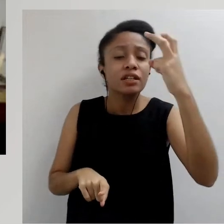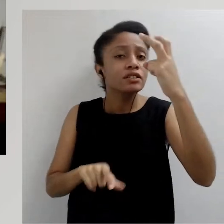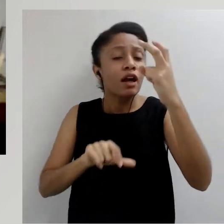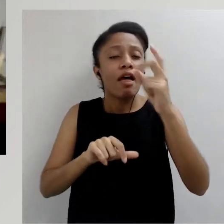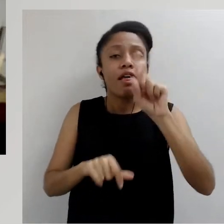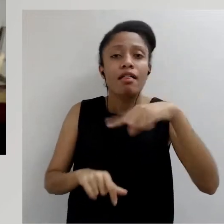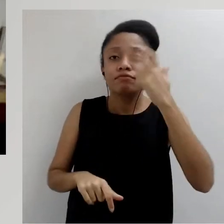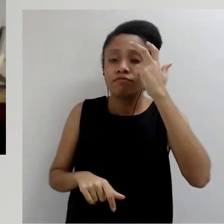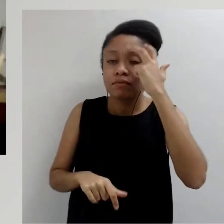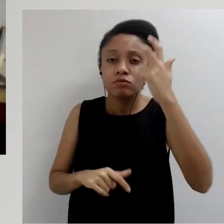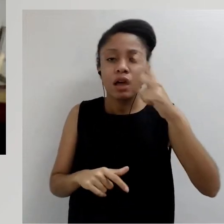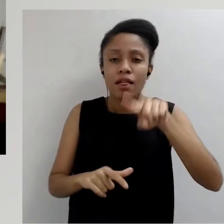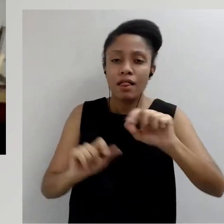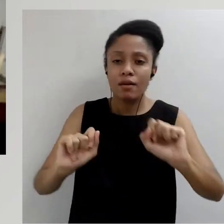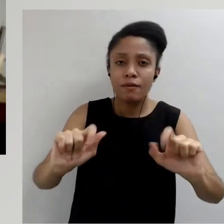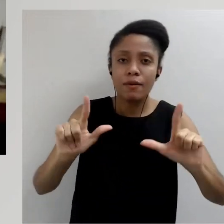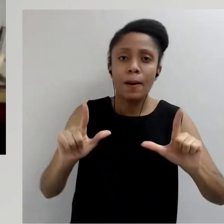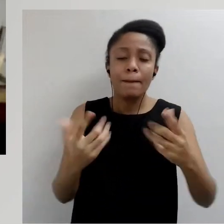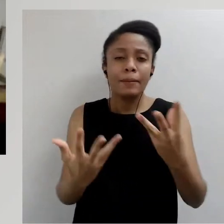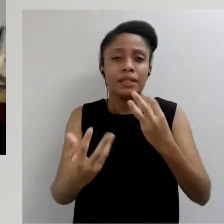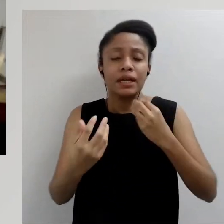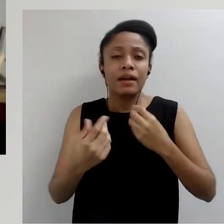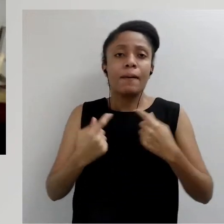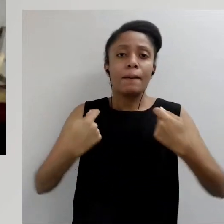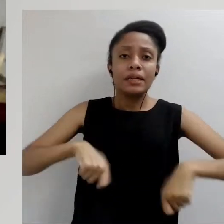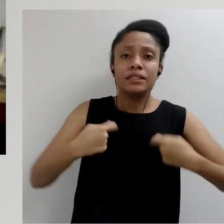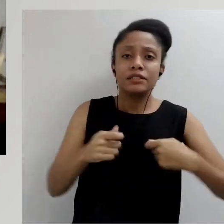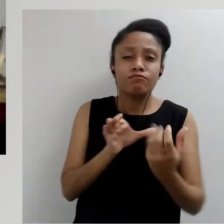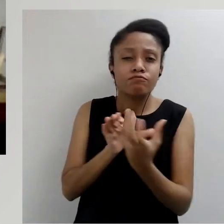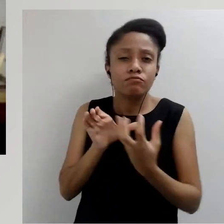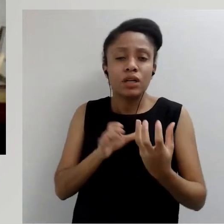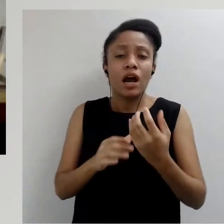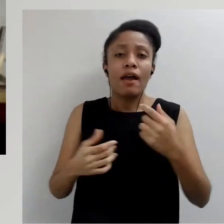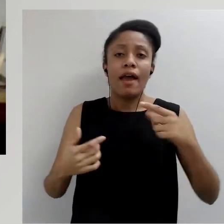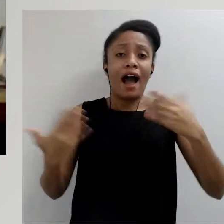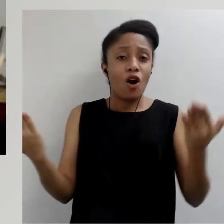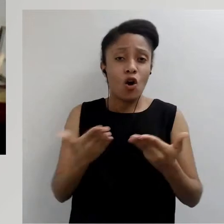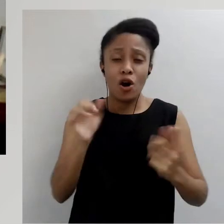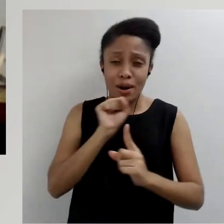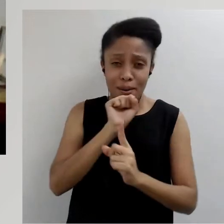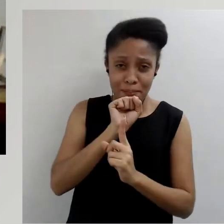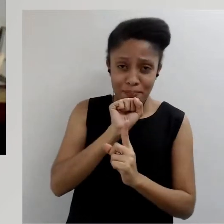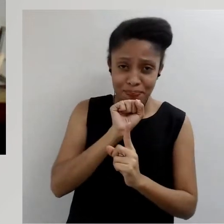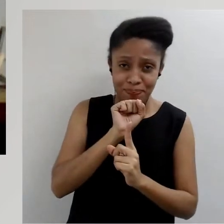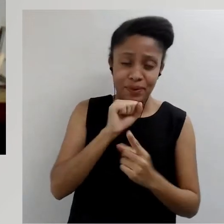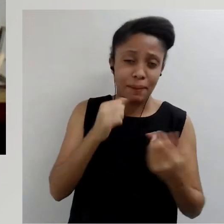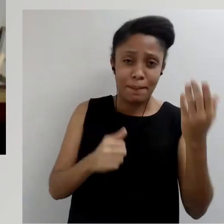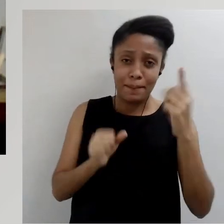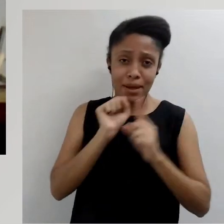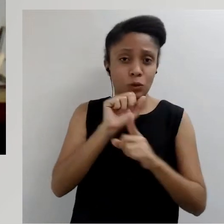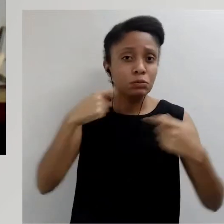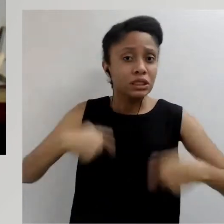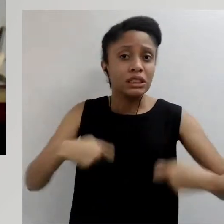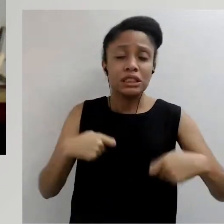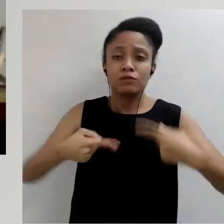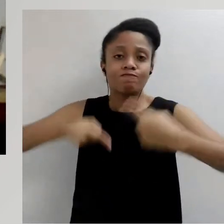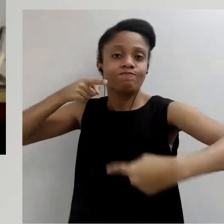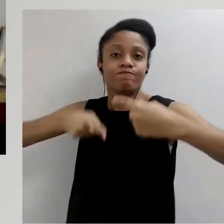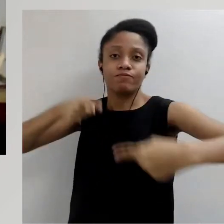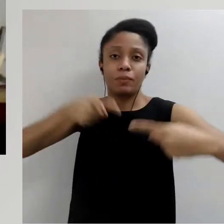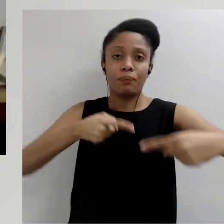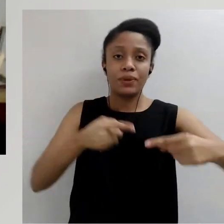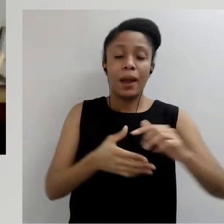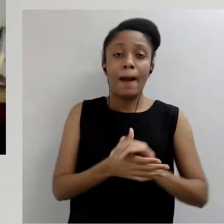you cannot compete in this market. What happens is that a few years ago you